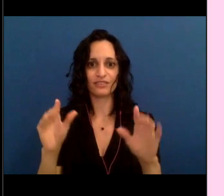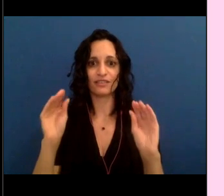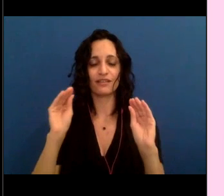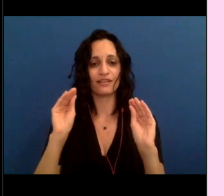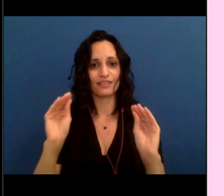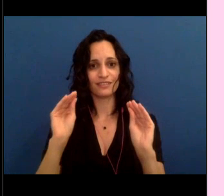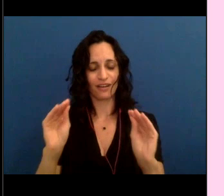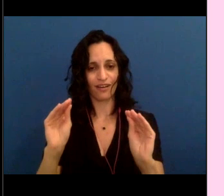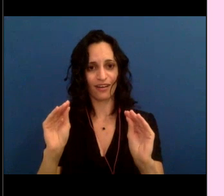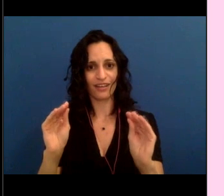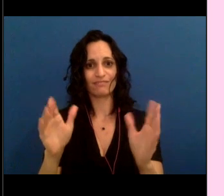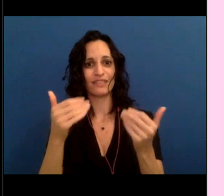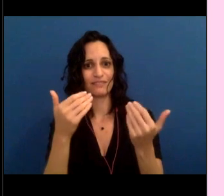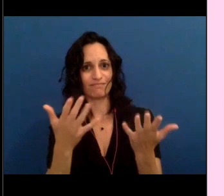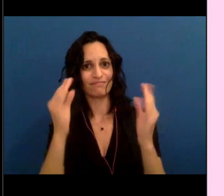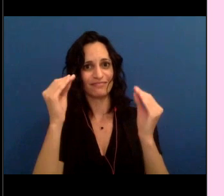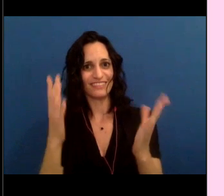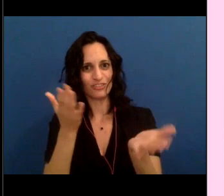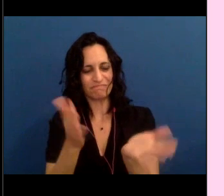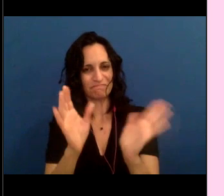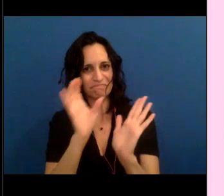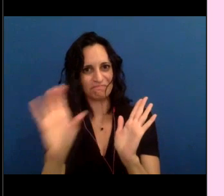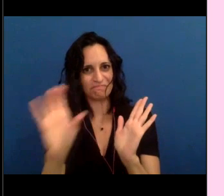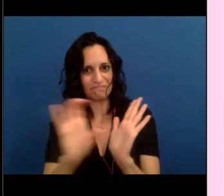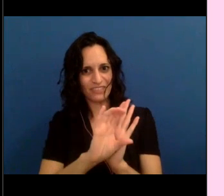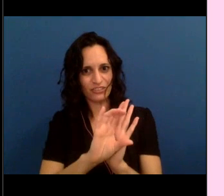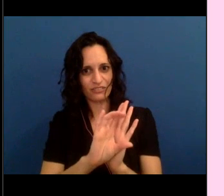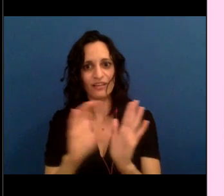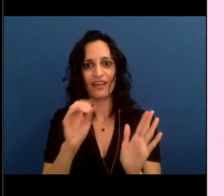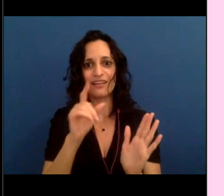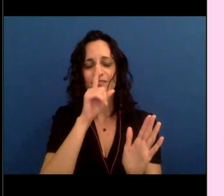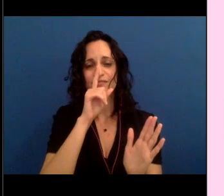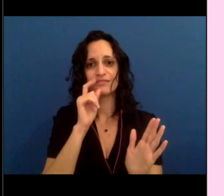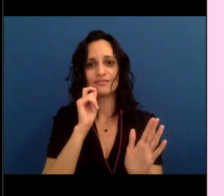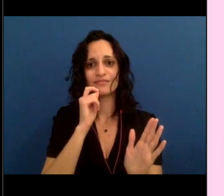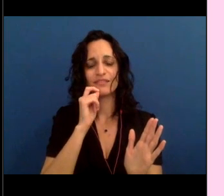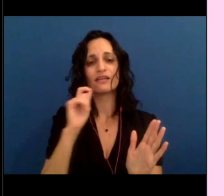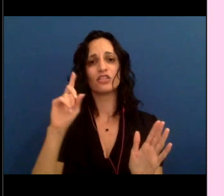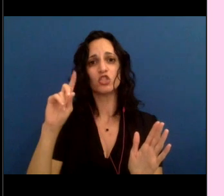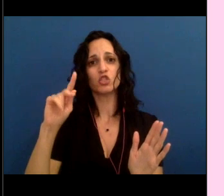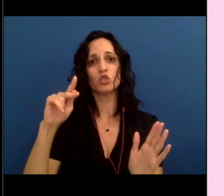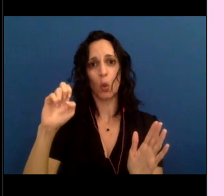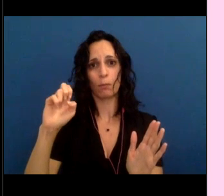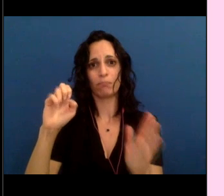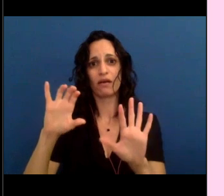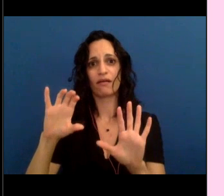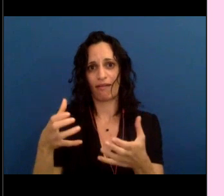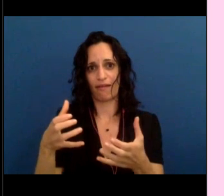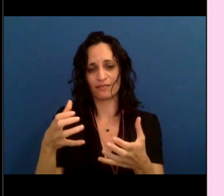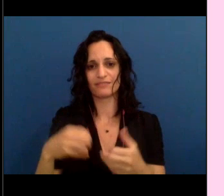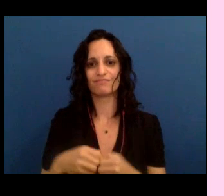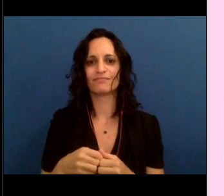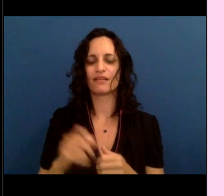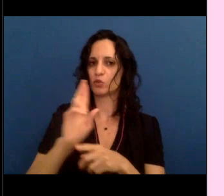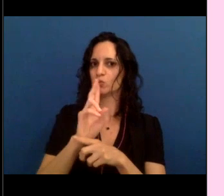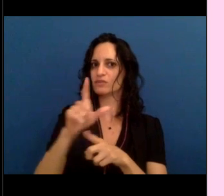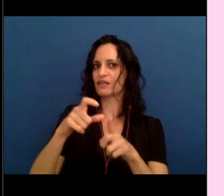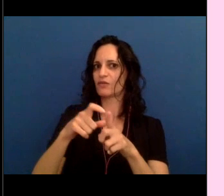Chomsky, and it was a dope class. And I use that word specifically because I remember that we had